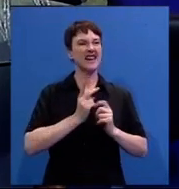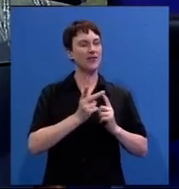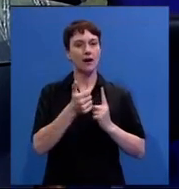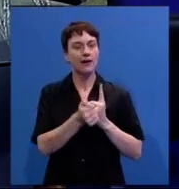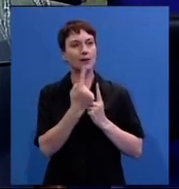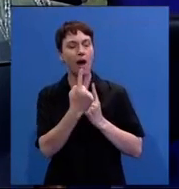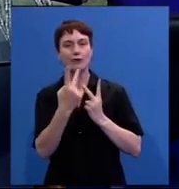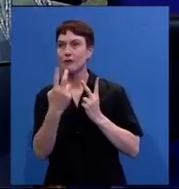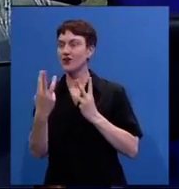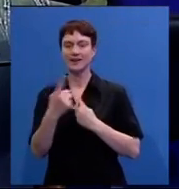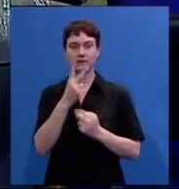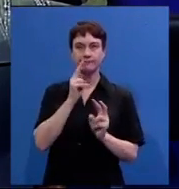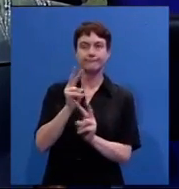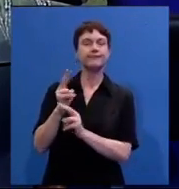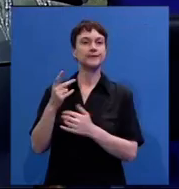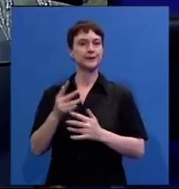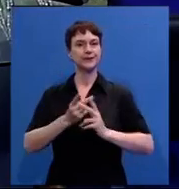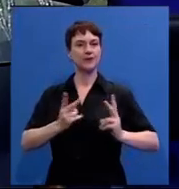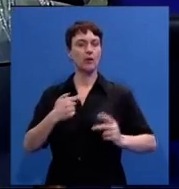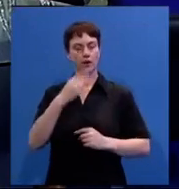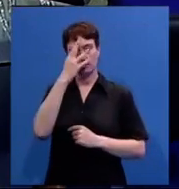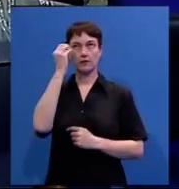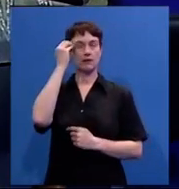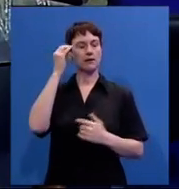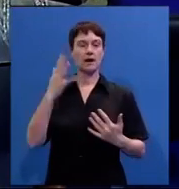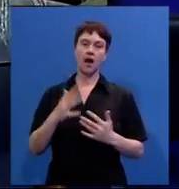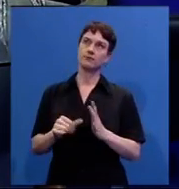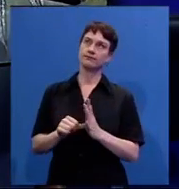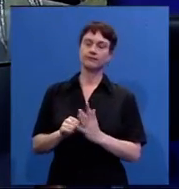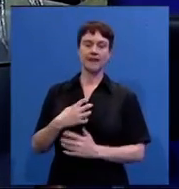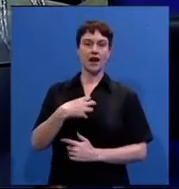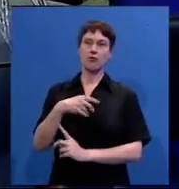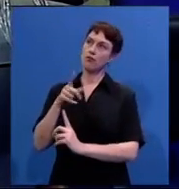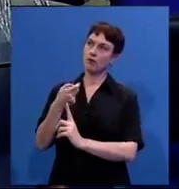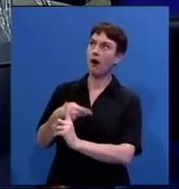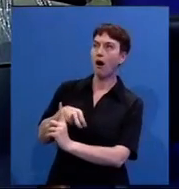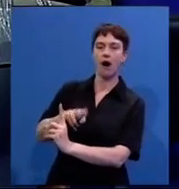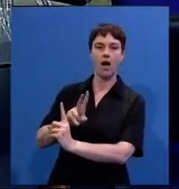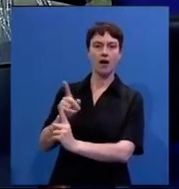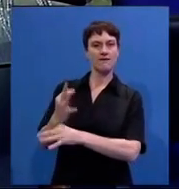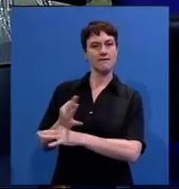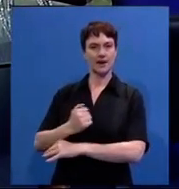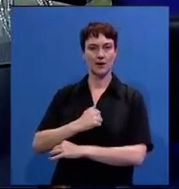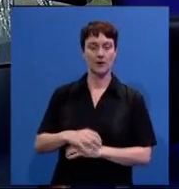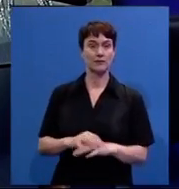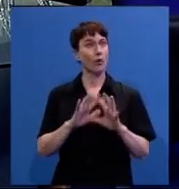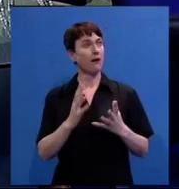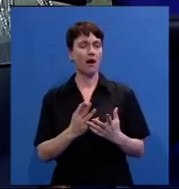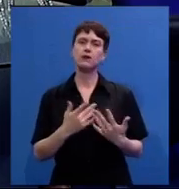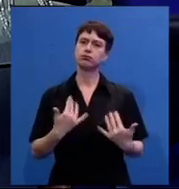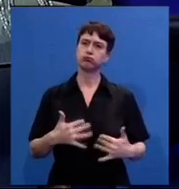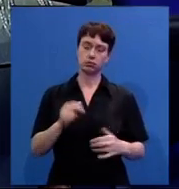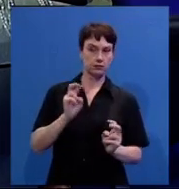remember our hero, our icon, our father. The nation and the world have been praying for Madiba for a long